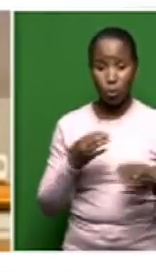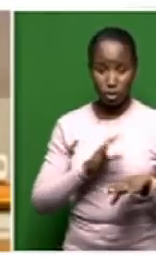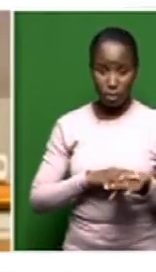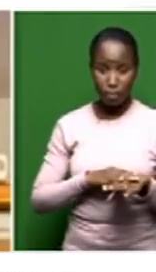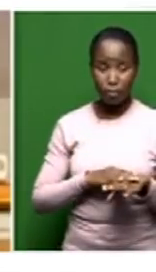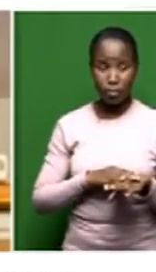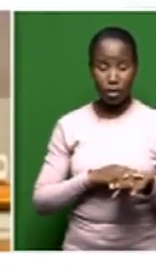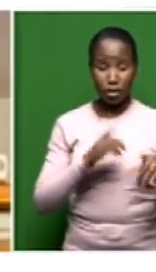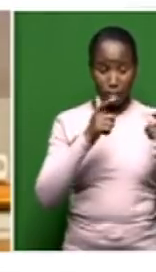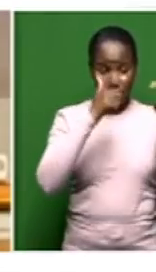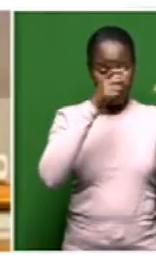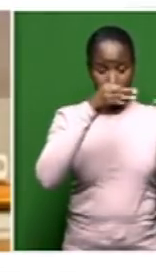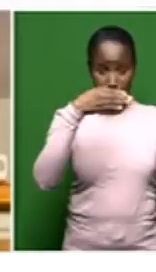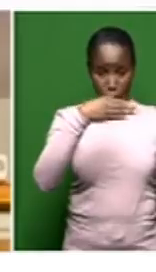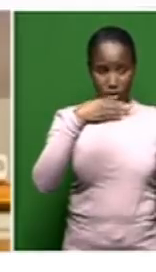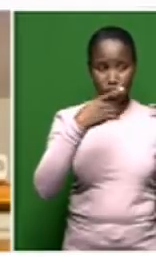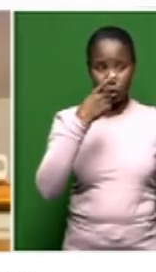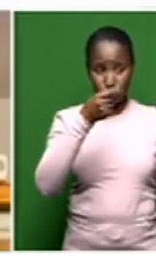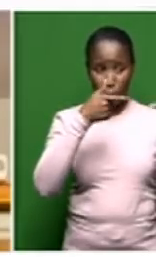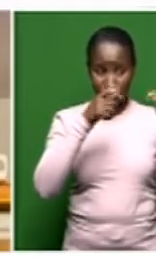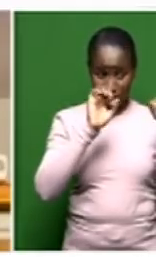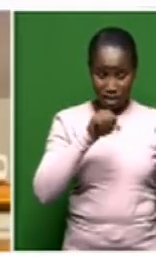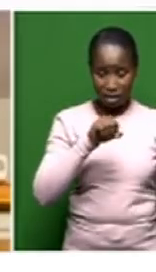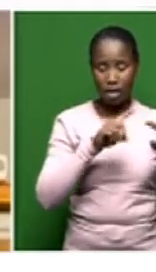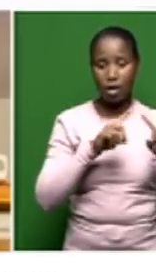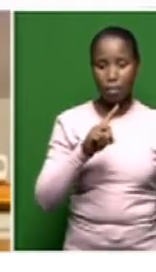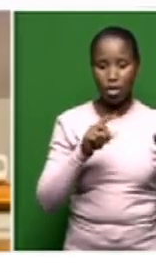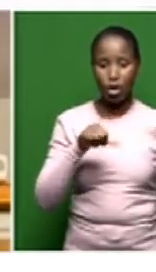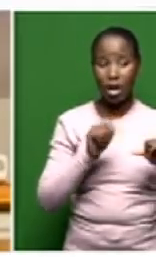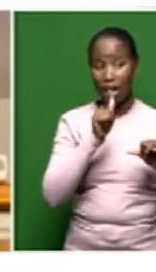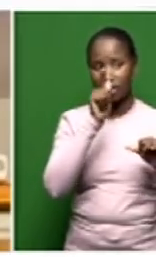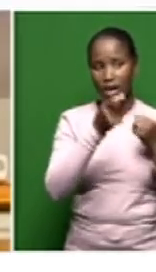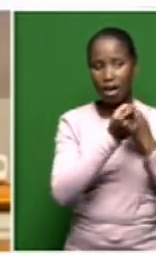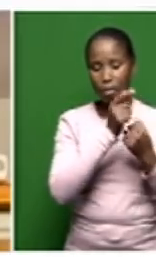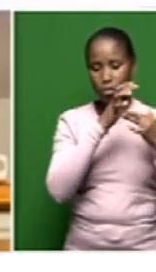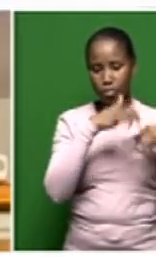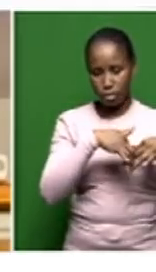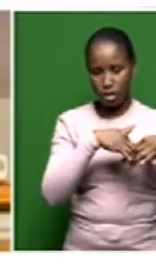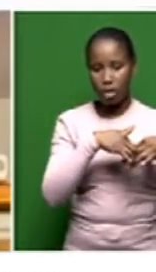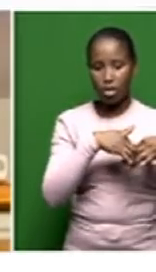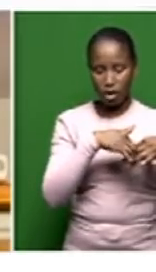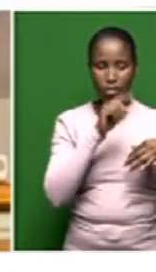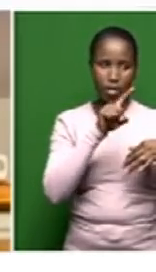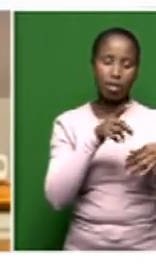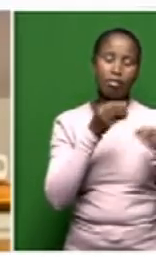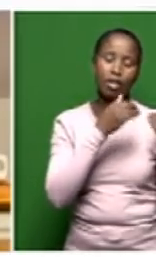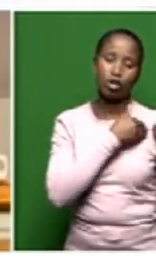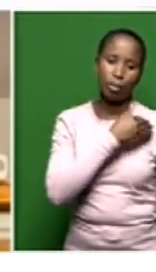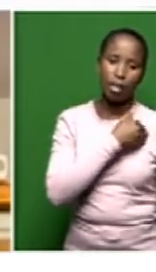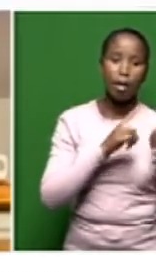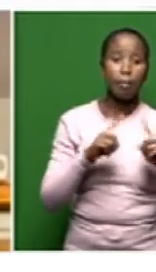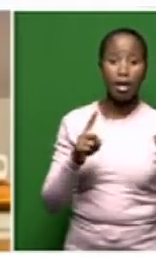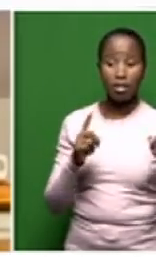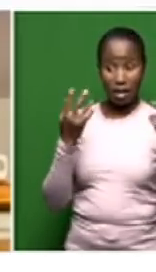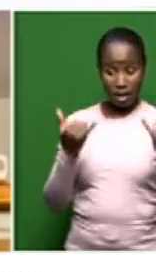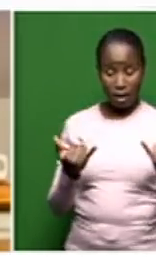dominant parties do dominate for a while, and then thereafter they totally collapse if they don't become accountable. Now, from a coalition point